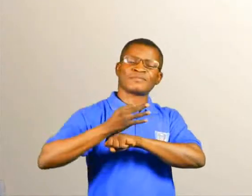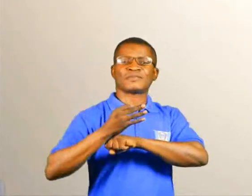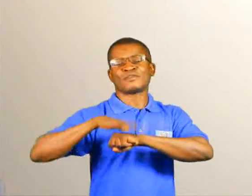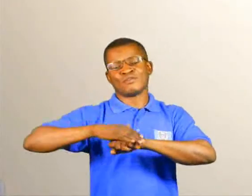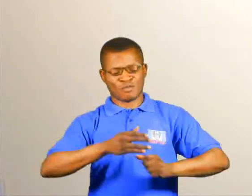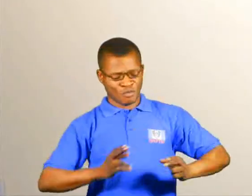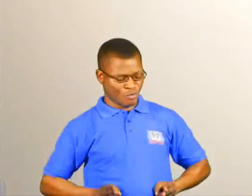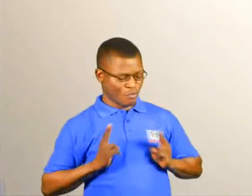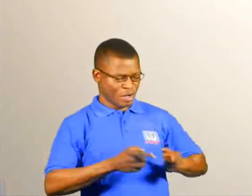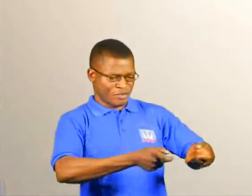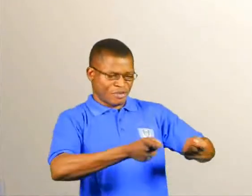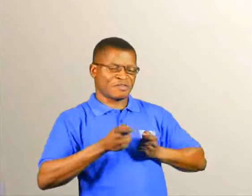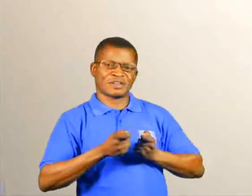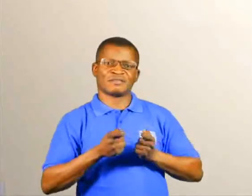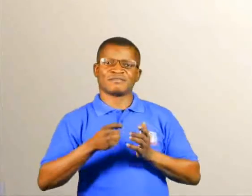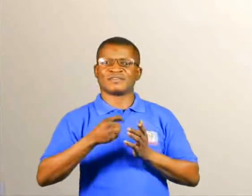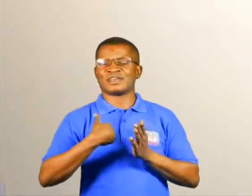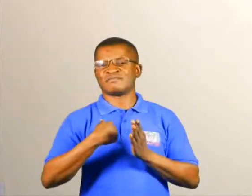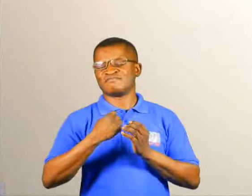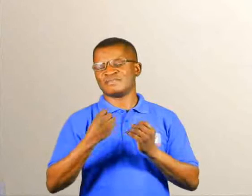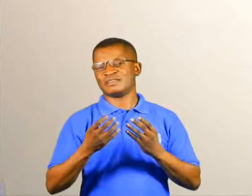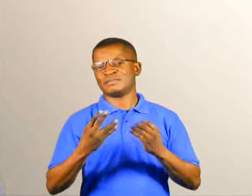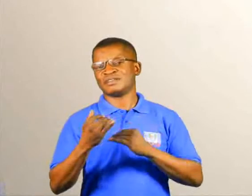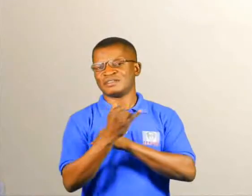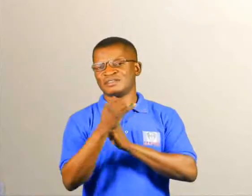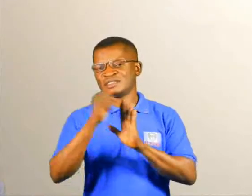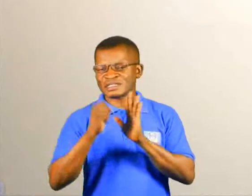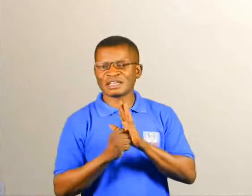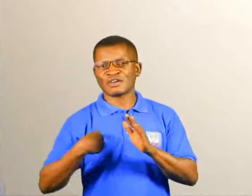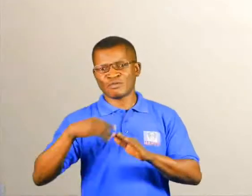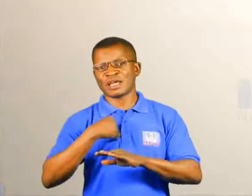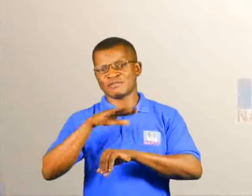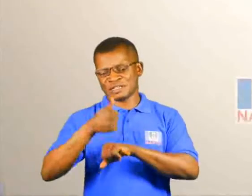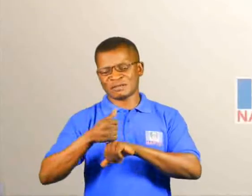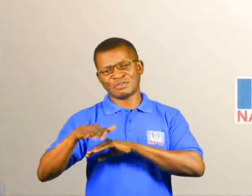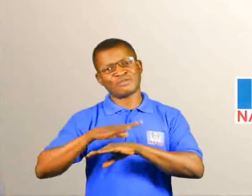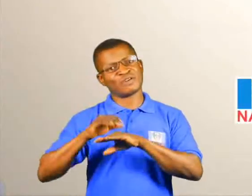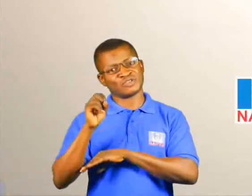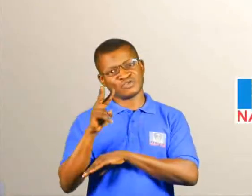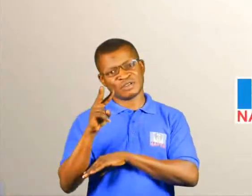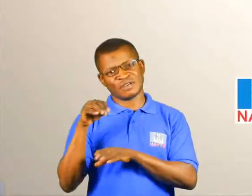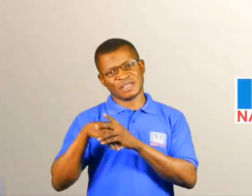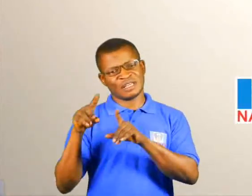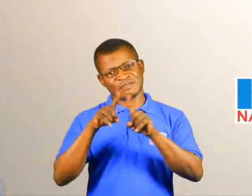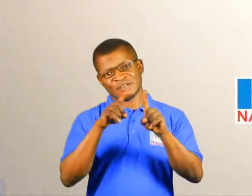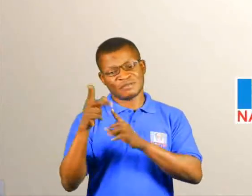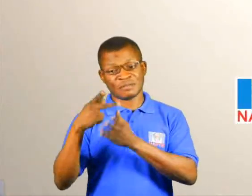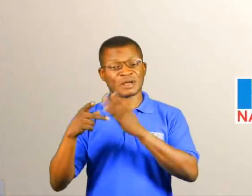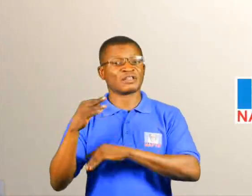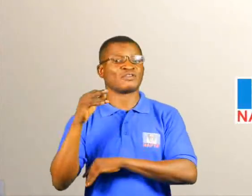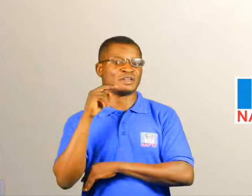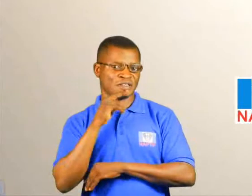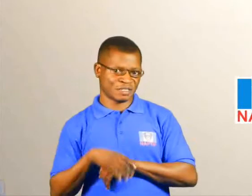trafficking. These task forces are spread across several states. I think we have established over 12